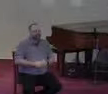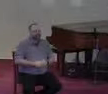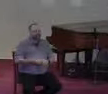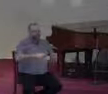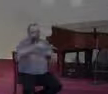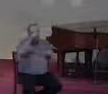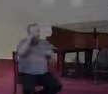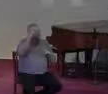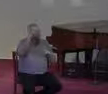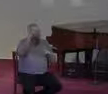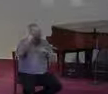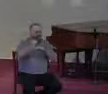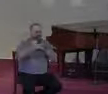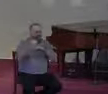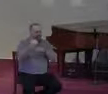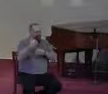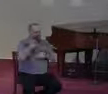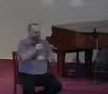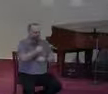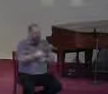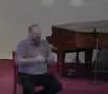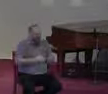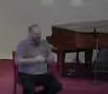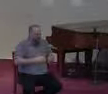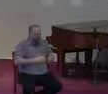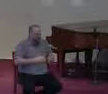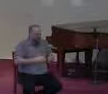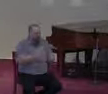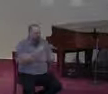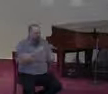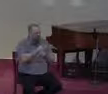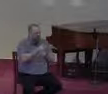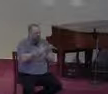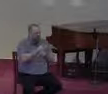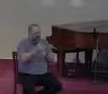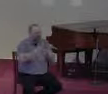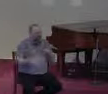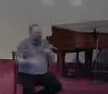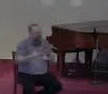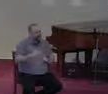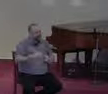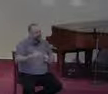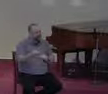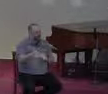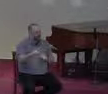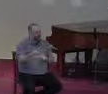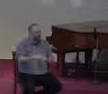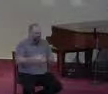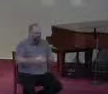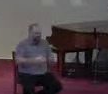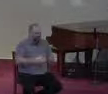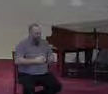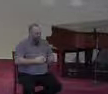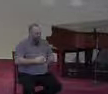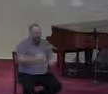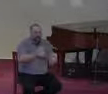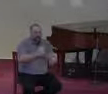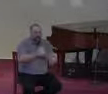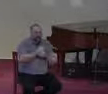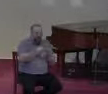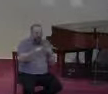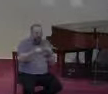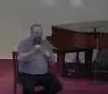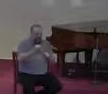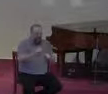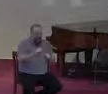but because he called us to care for those in need, to love one